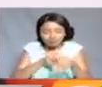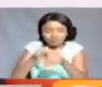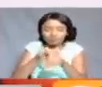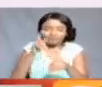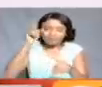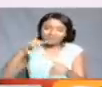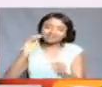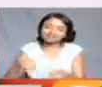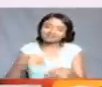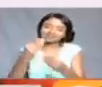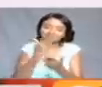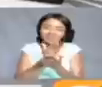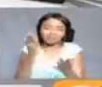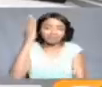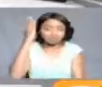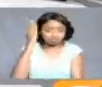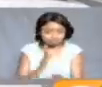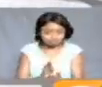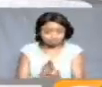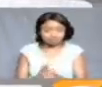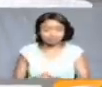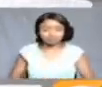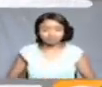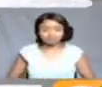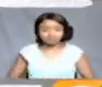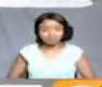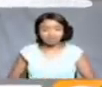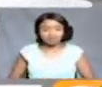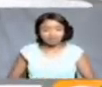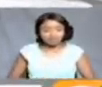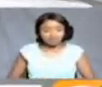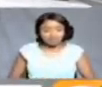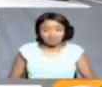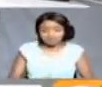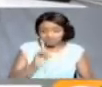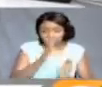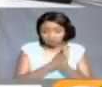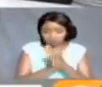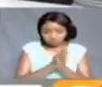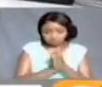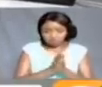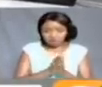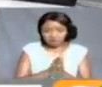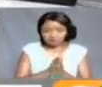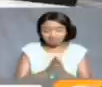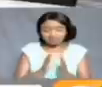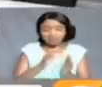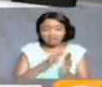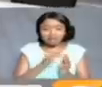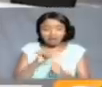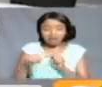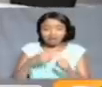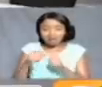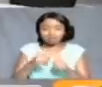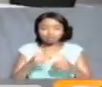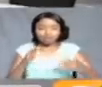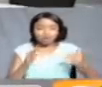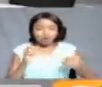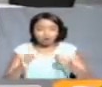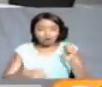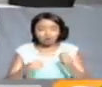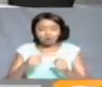Okay. Yeah, politicians, yes. In fact, interesting story about Congolese music and why music is big in Congo. Mobutu Sese